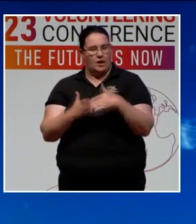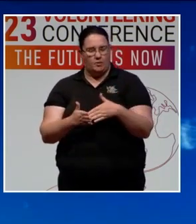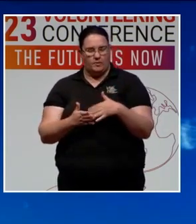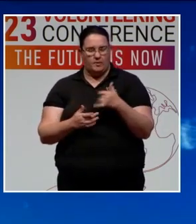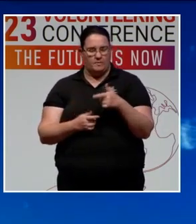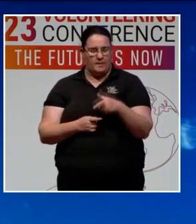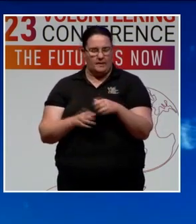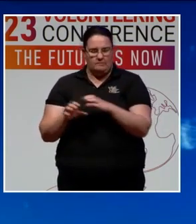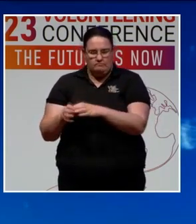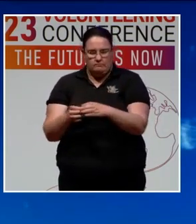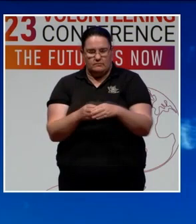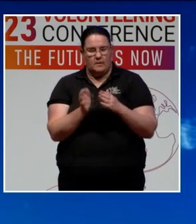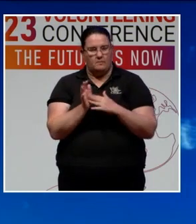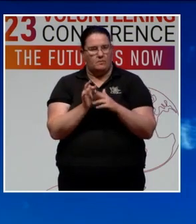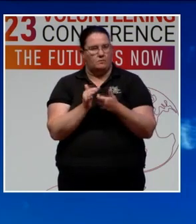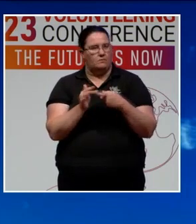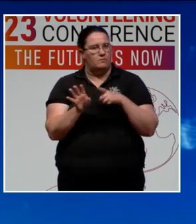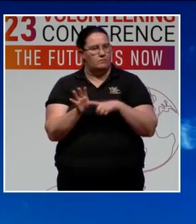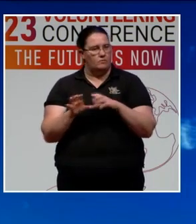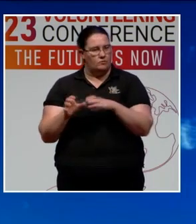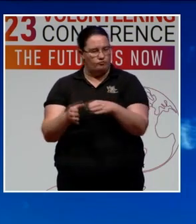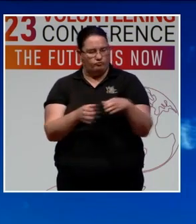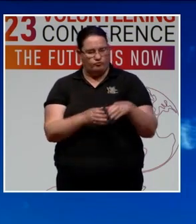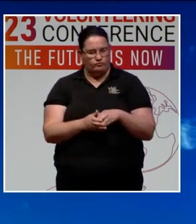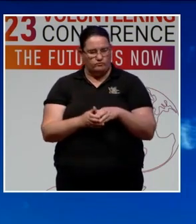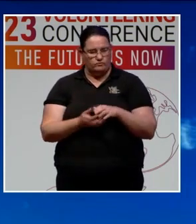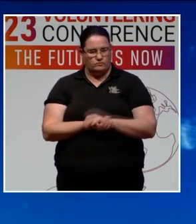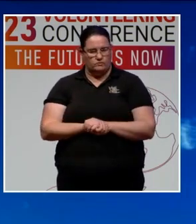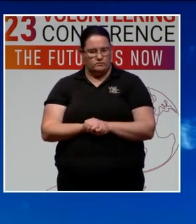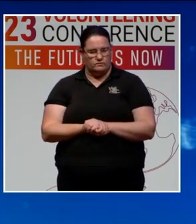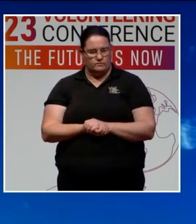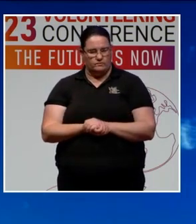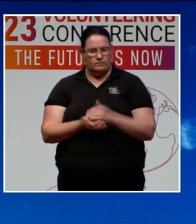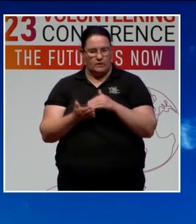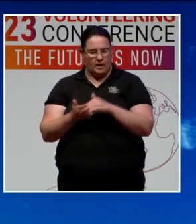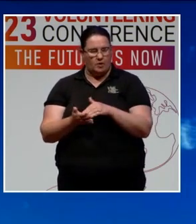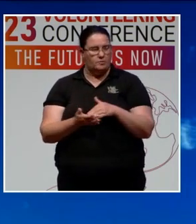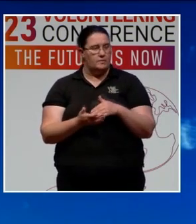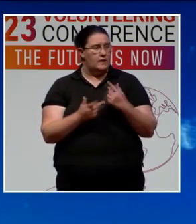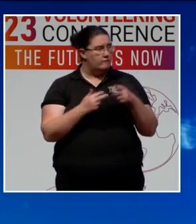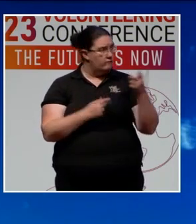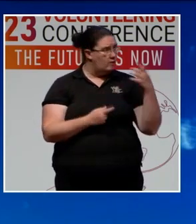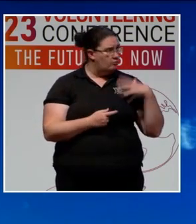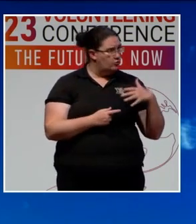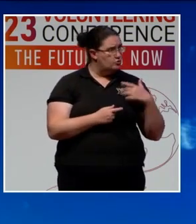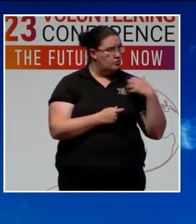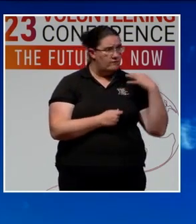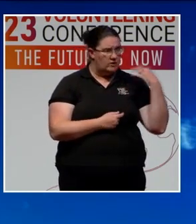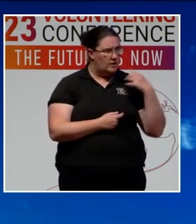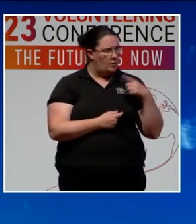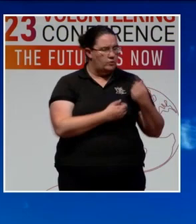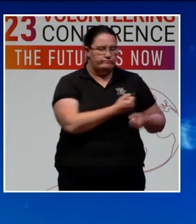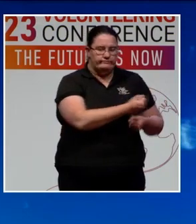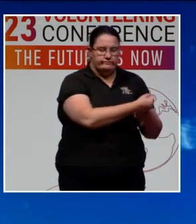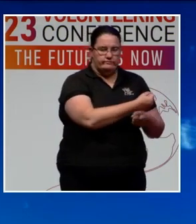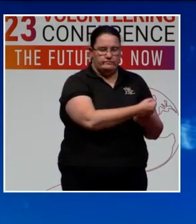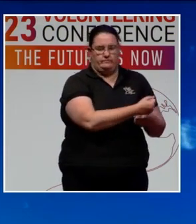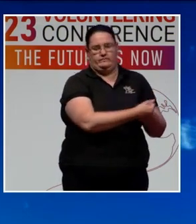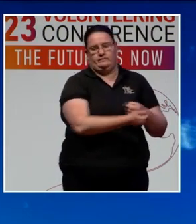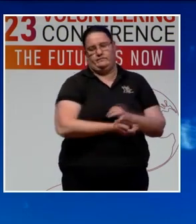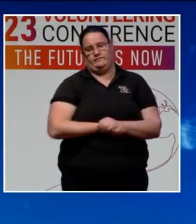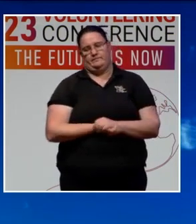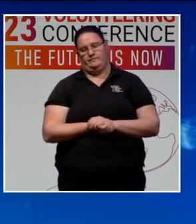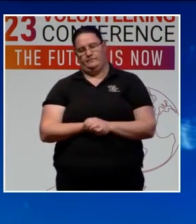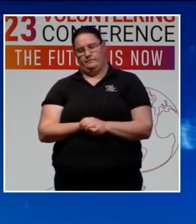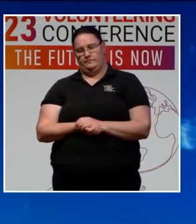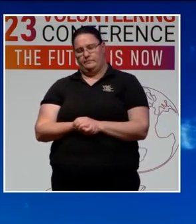that encourages and supports others who choose to volunteer. One part of the volunteering landscape I want to